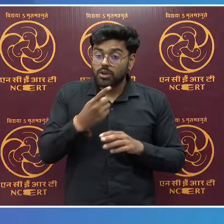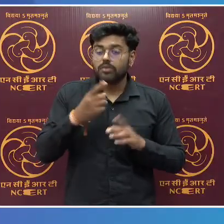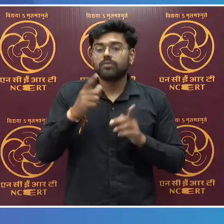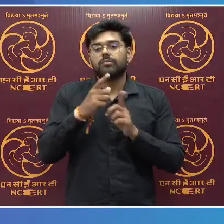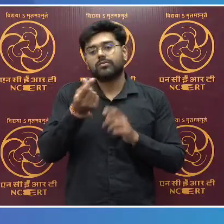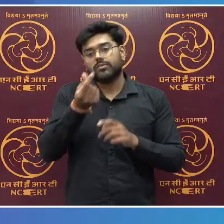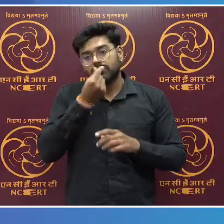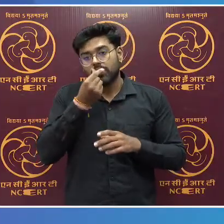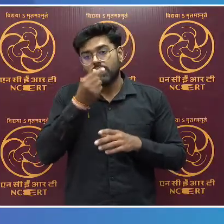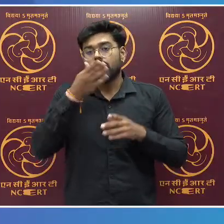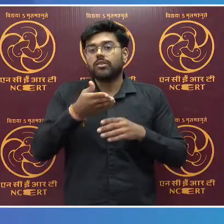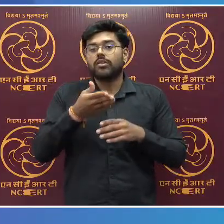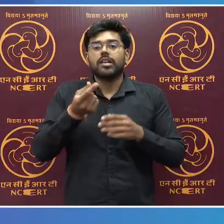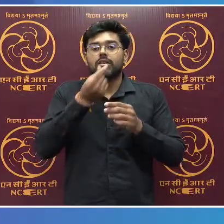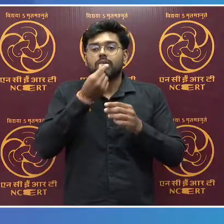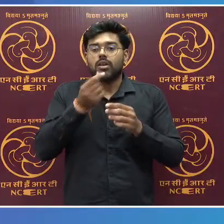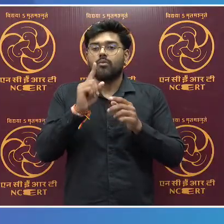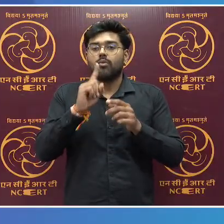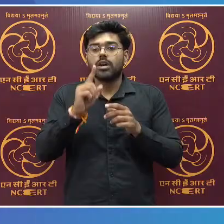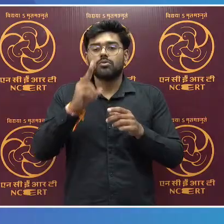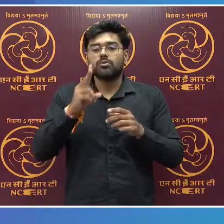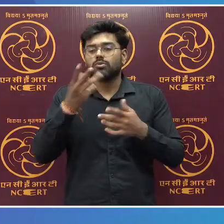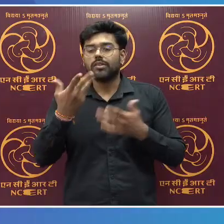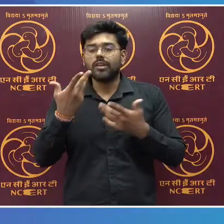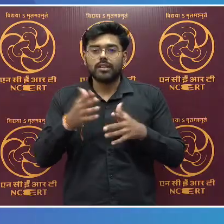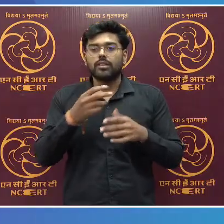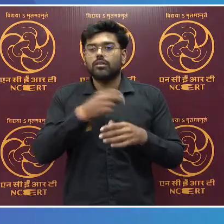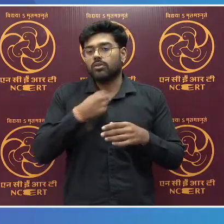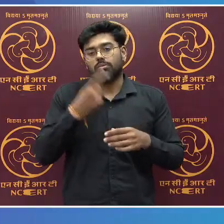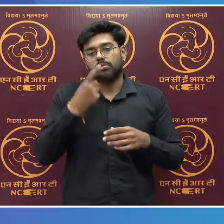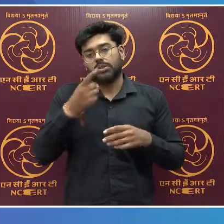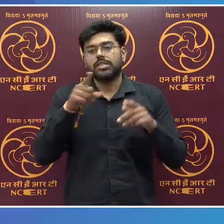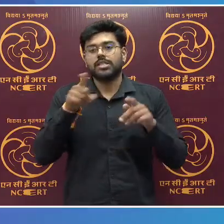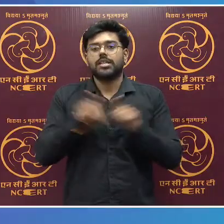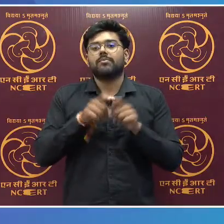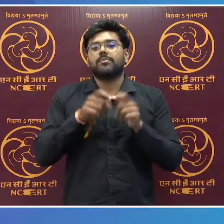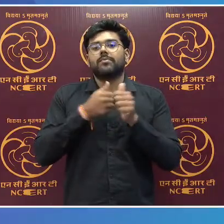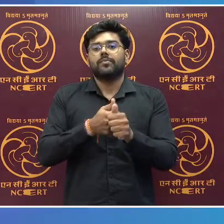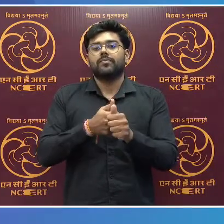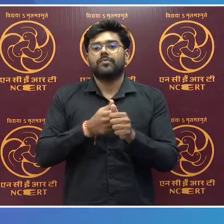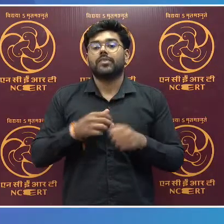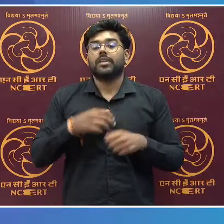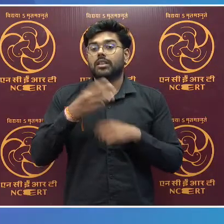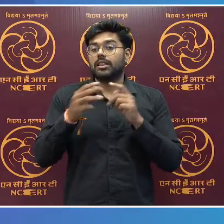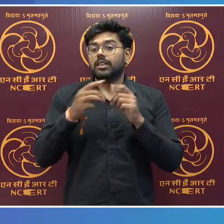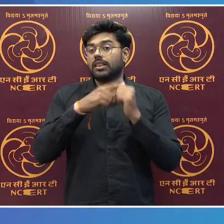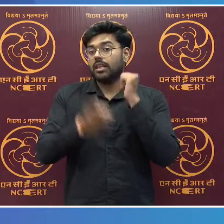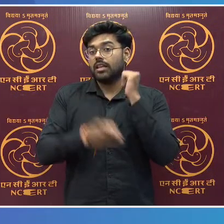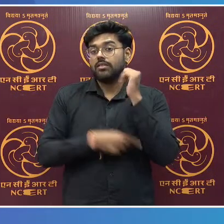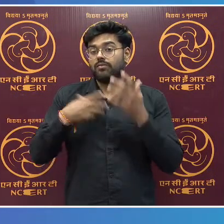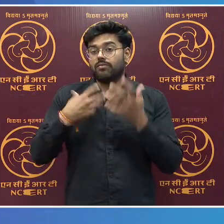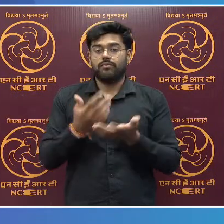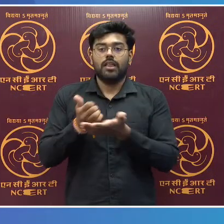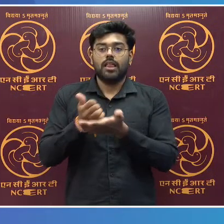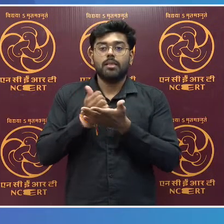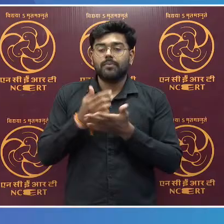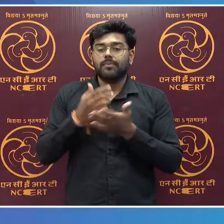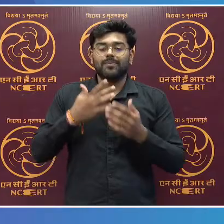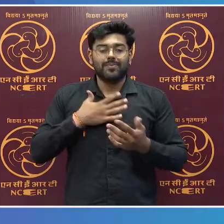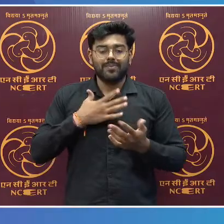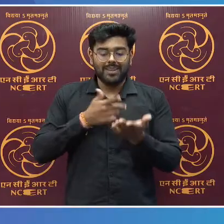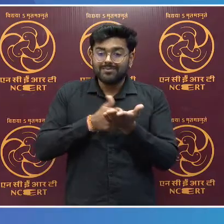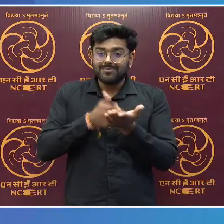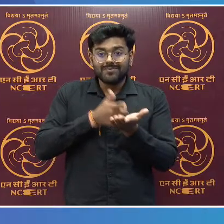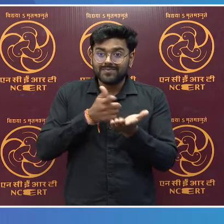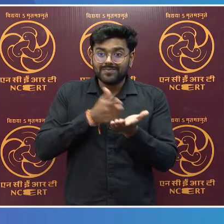be in proper doses. And the last, we see that how they are helping even our crops, that with the help